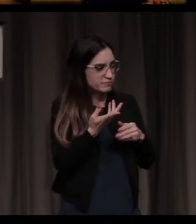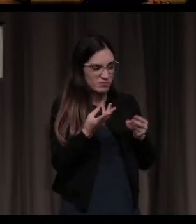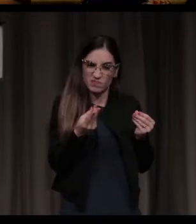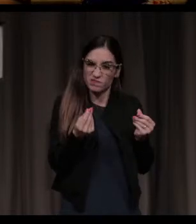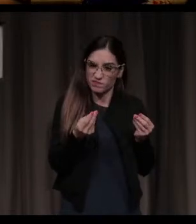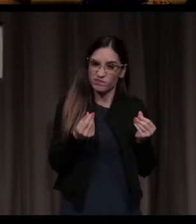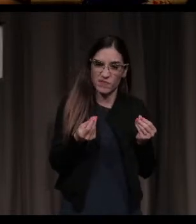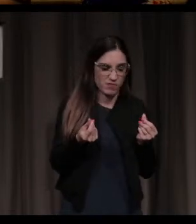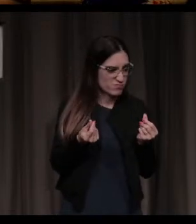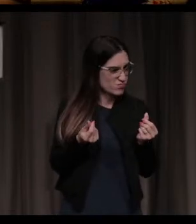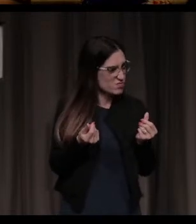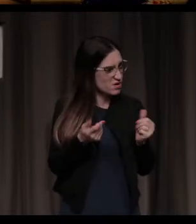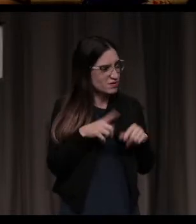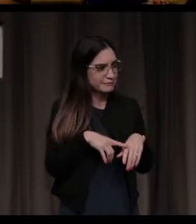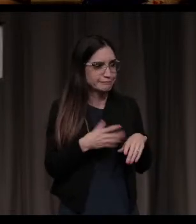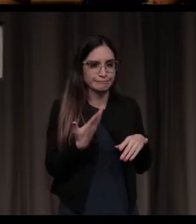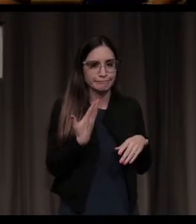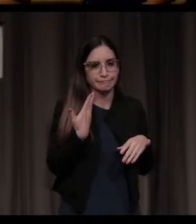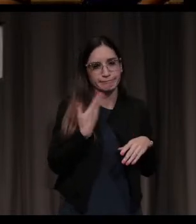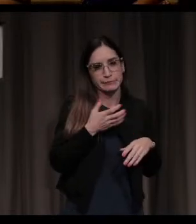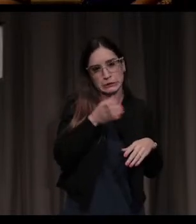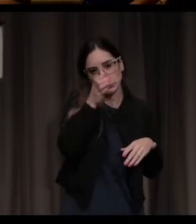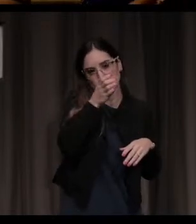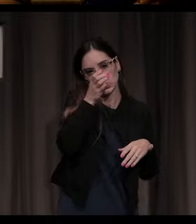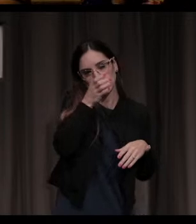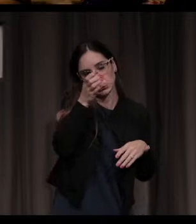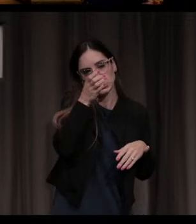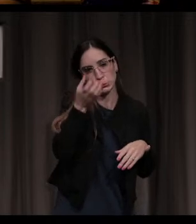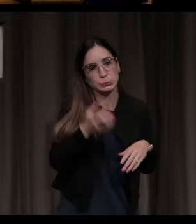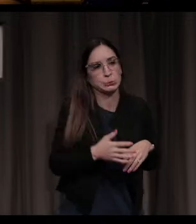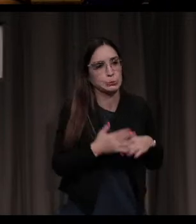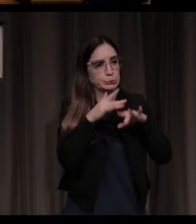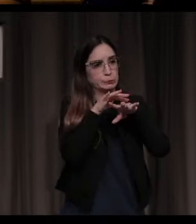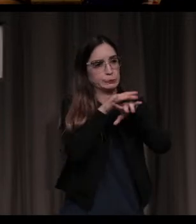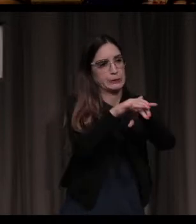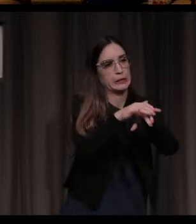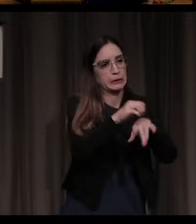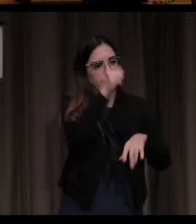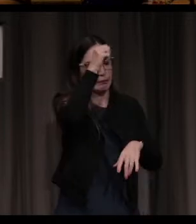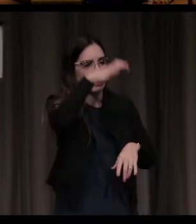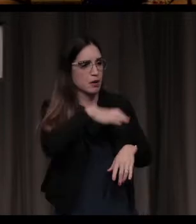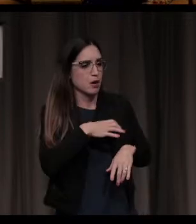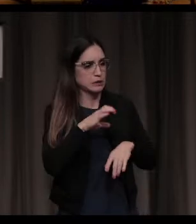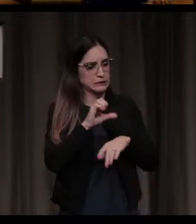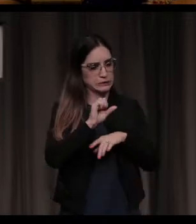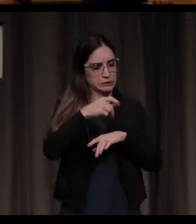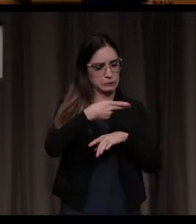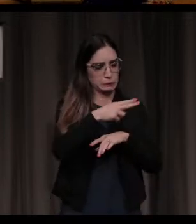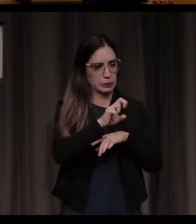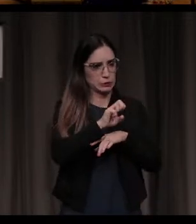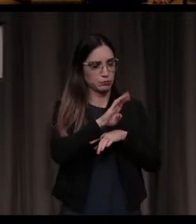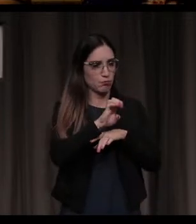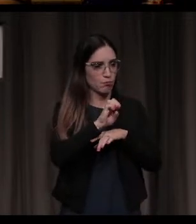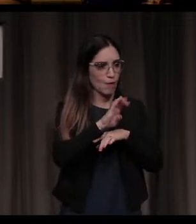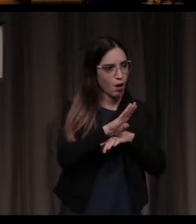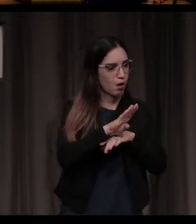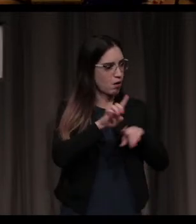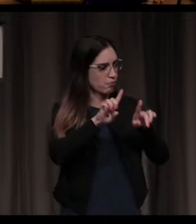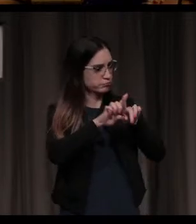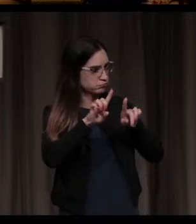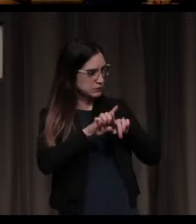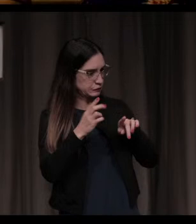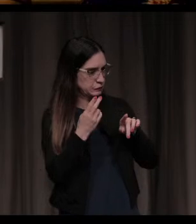fabric, I think there's SpongeBob and Spider-Man, all of these fabrics, I think, in your studio, and you look at